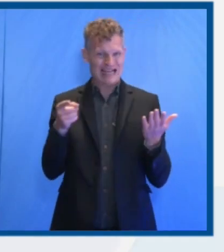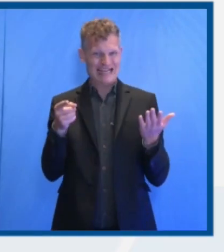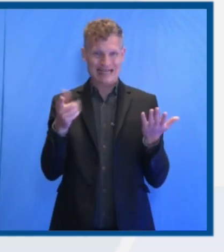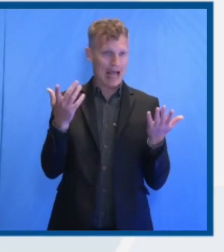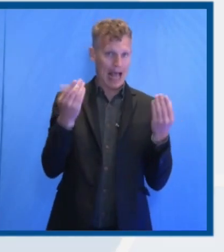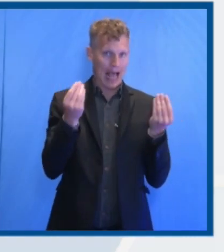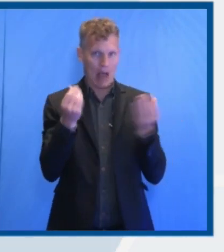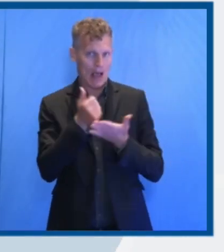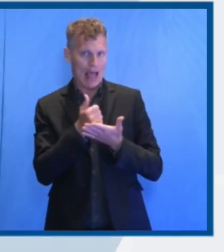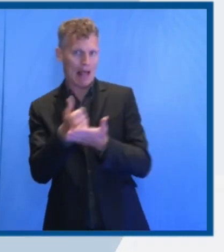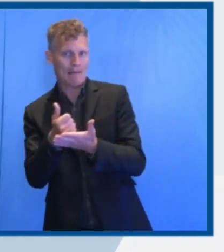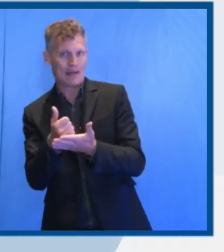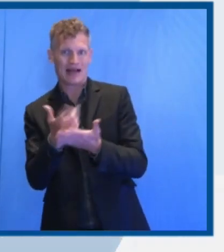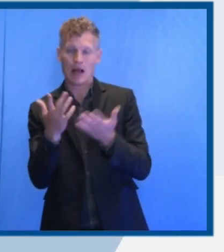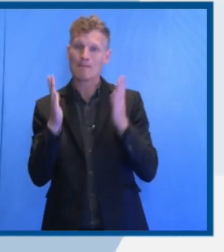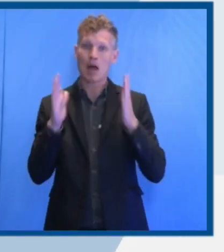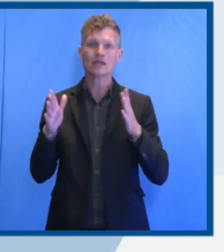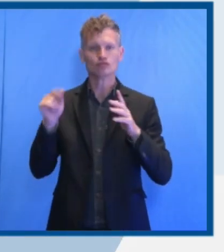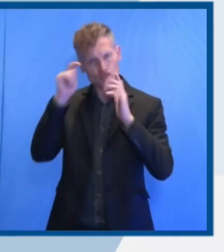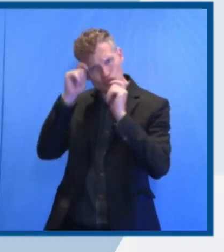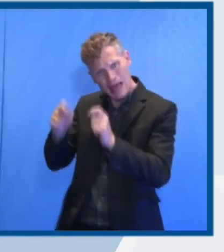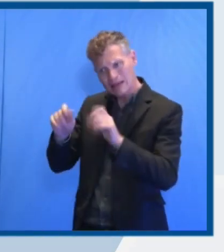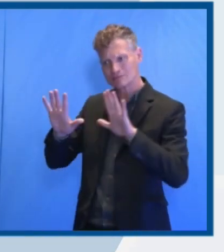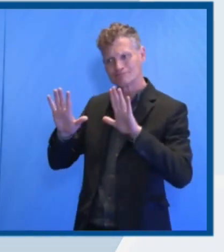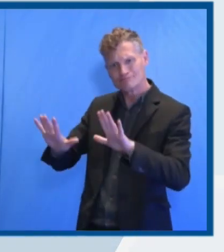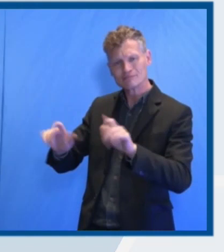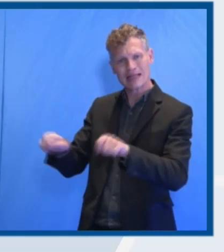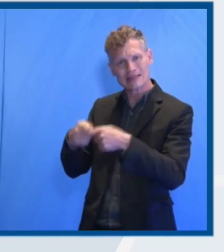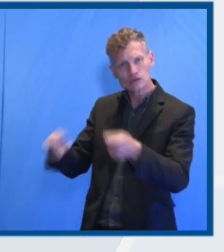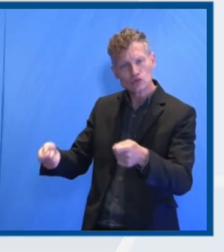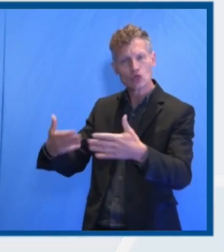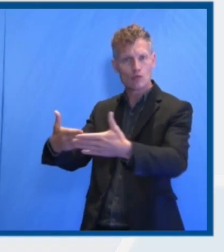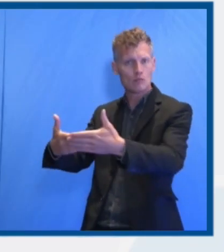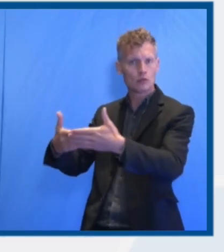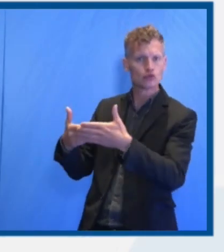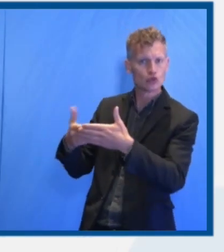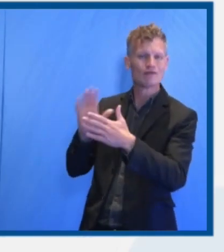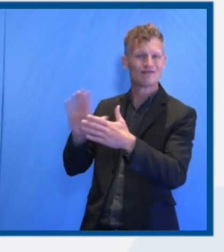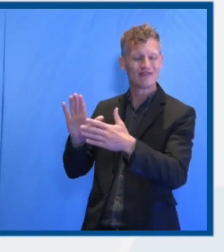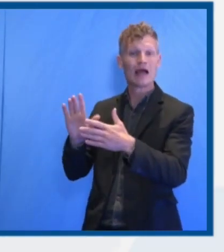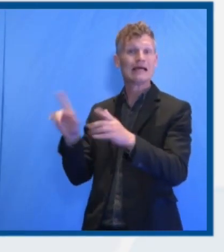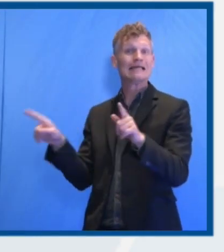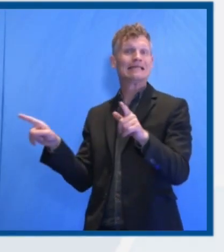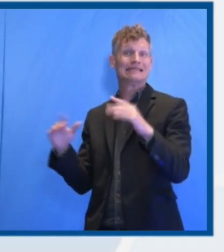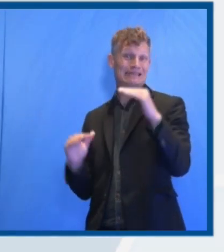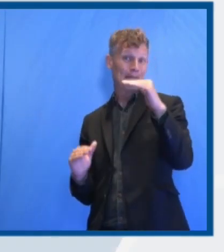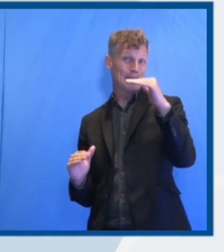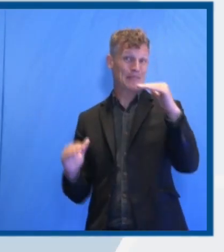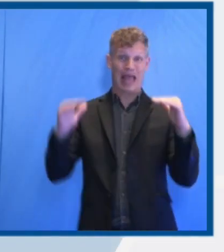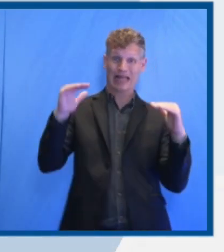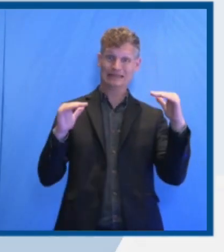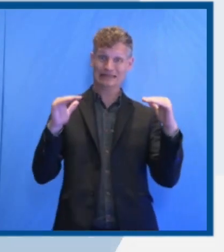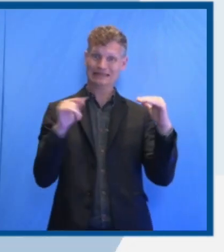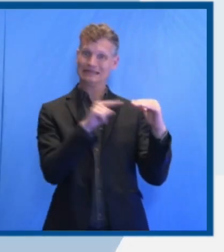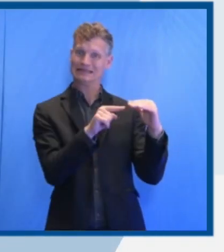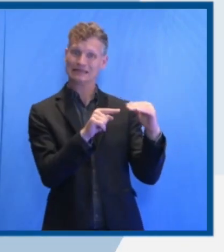have conservation on one hand to preserve nature and all its benefits, including eco-DRR, but then